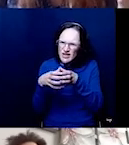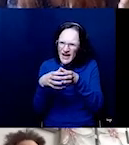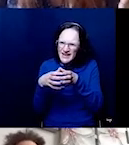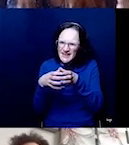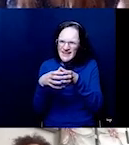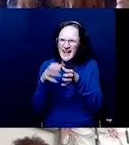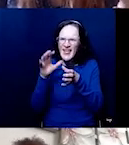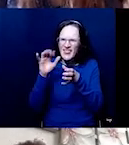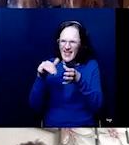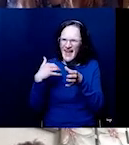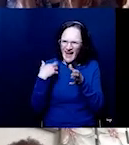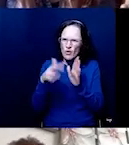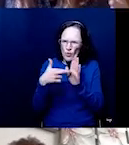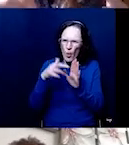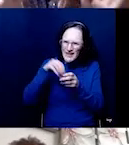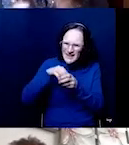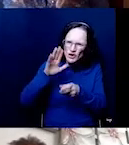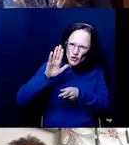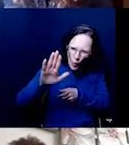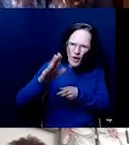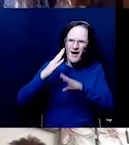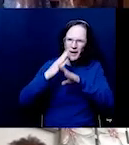the obstacles you face in education?